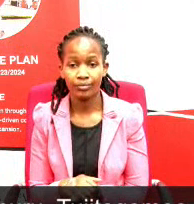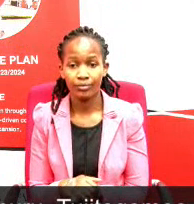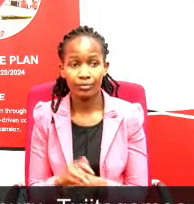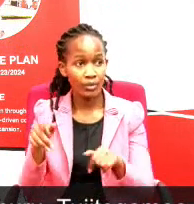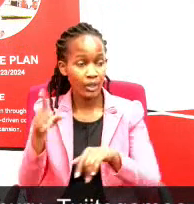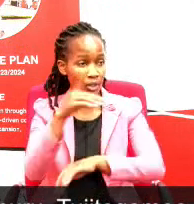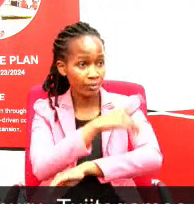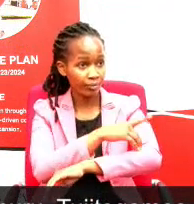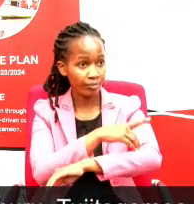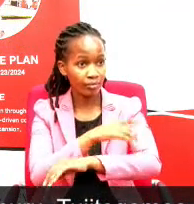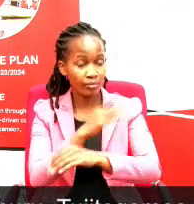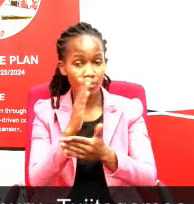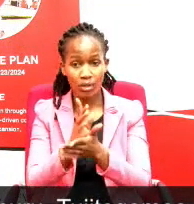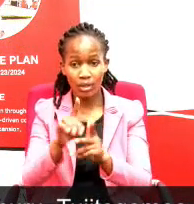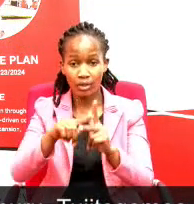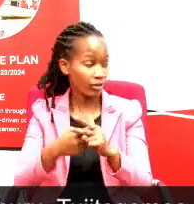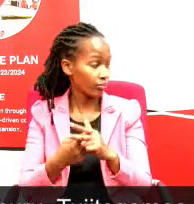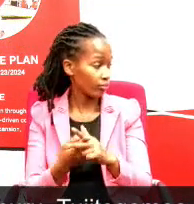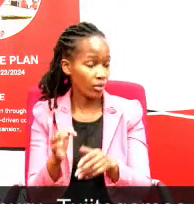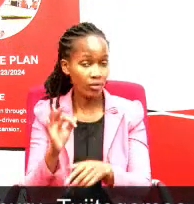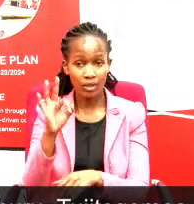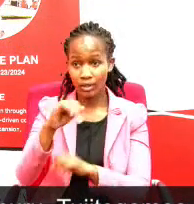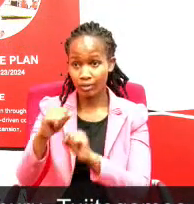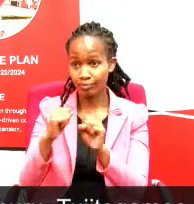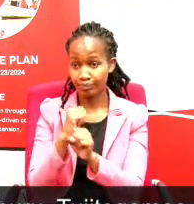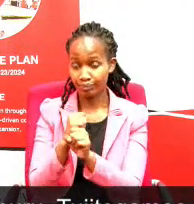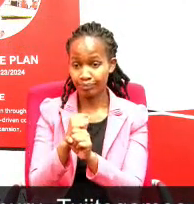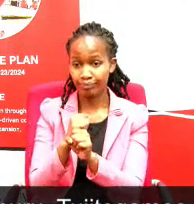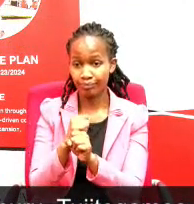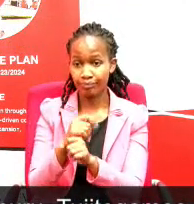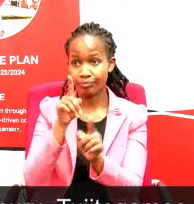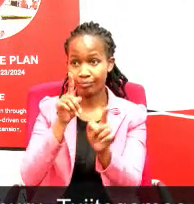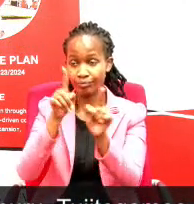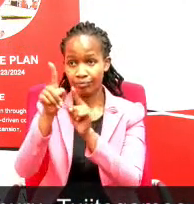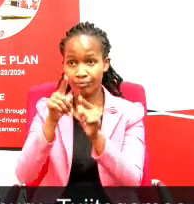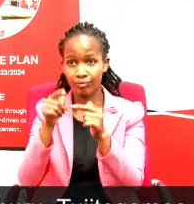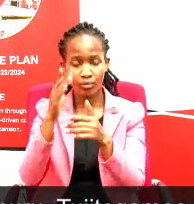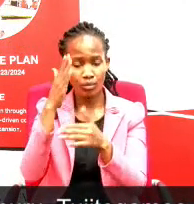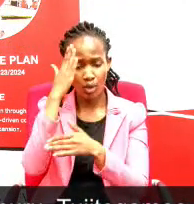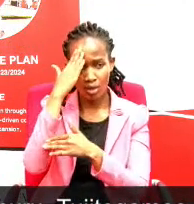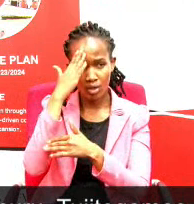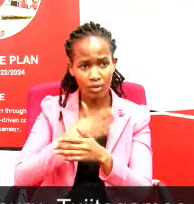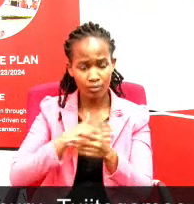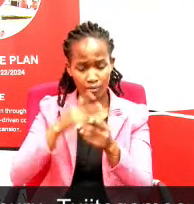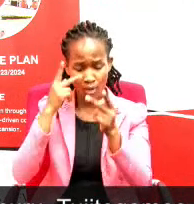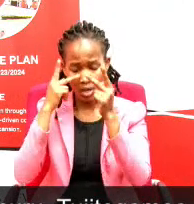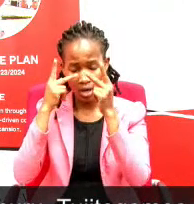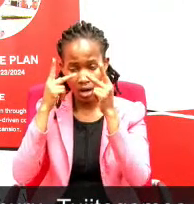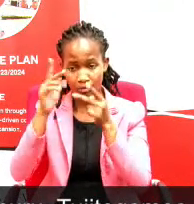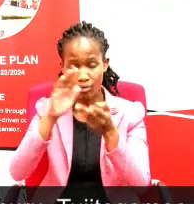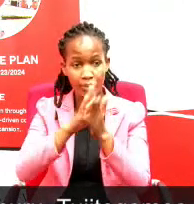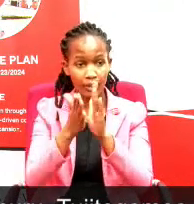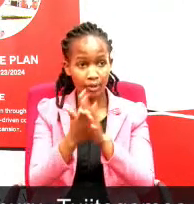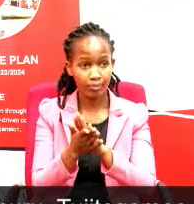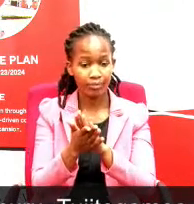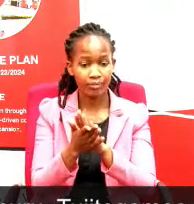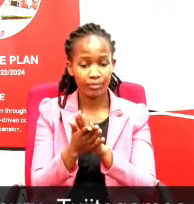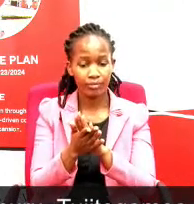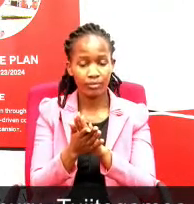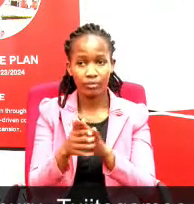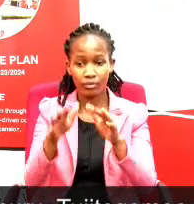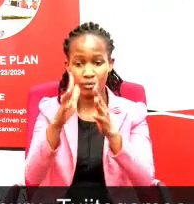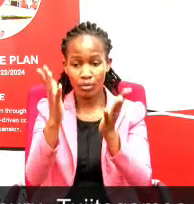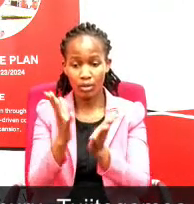This day marks the beginning of a 3-year journey towards realizing our vision of becoming a